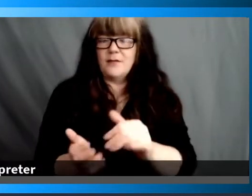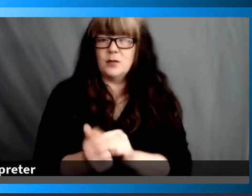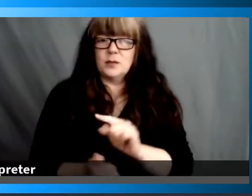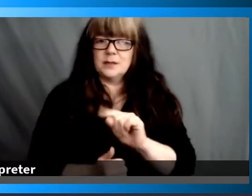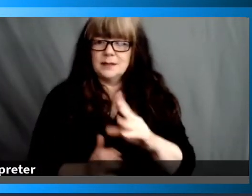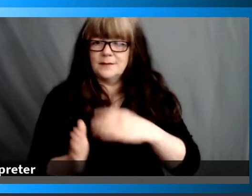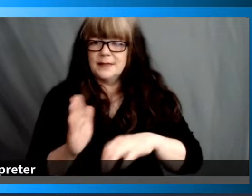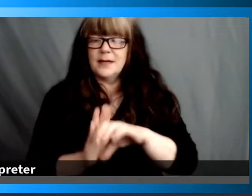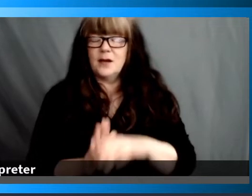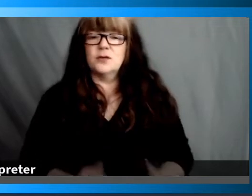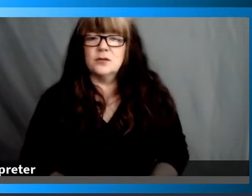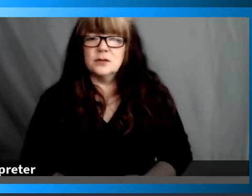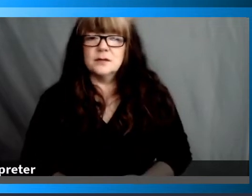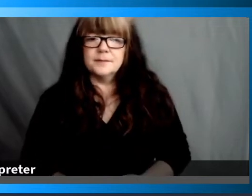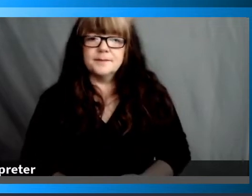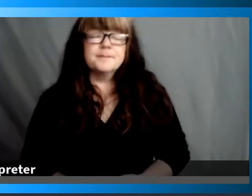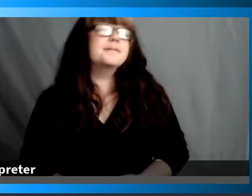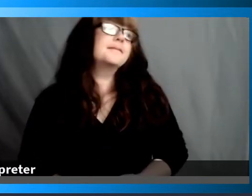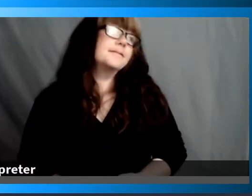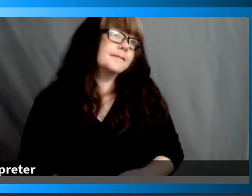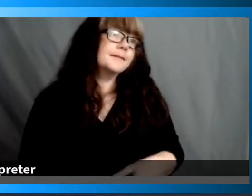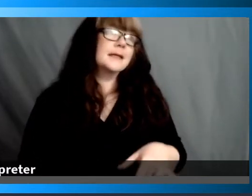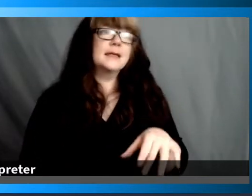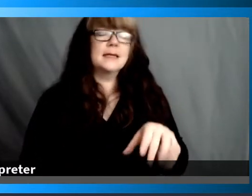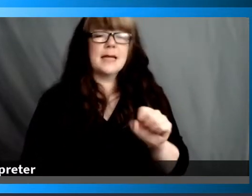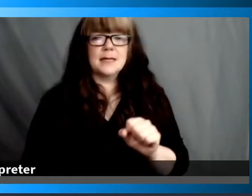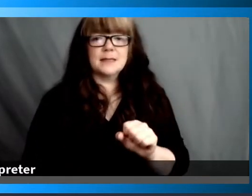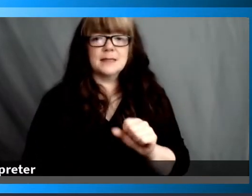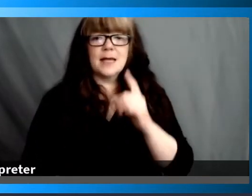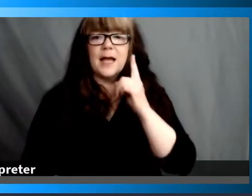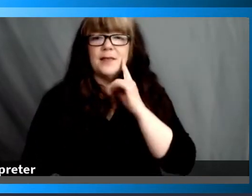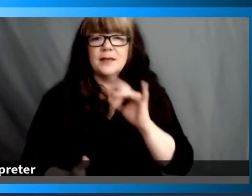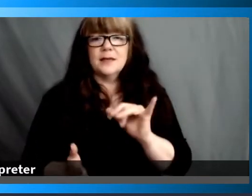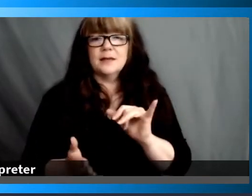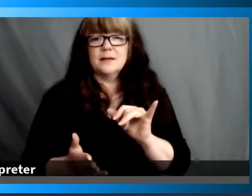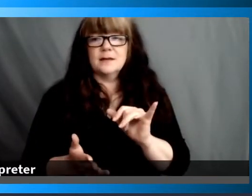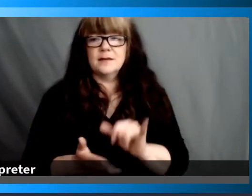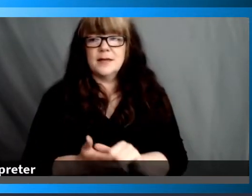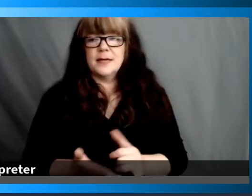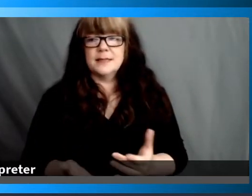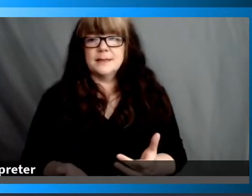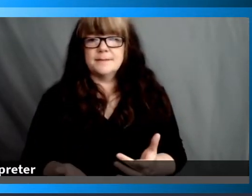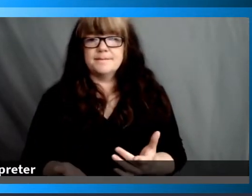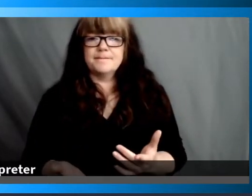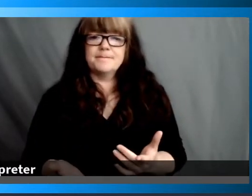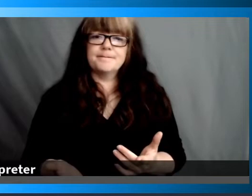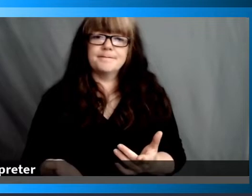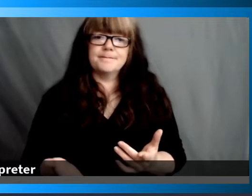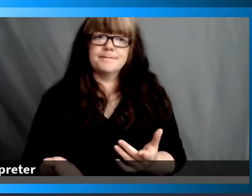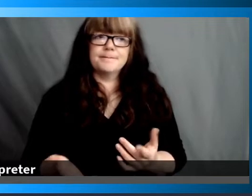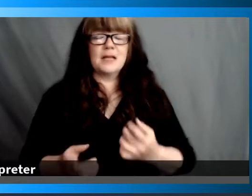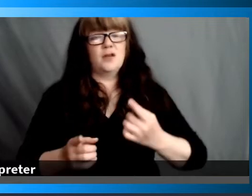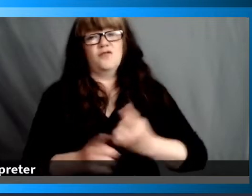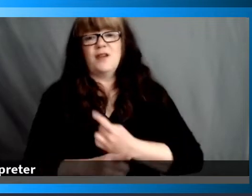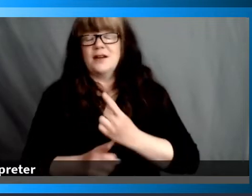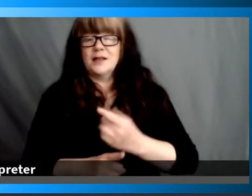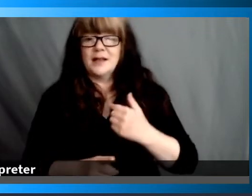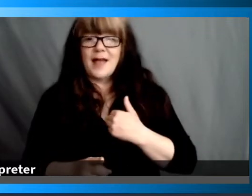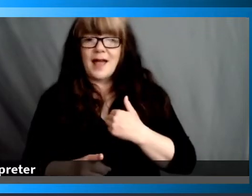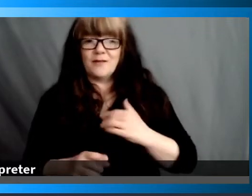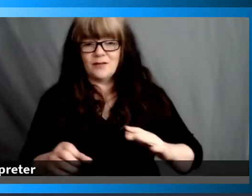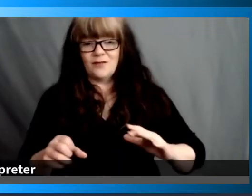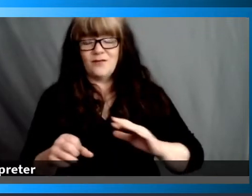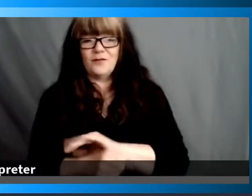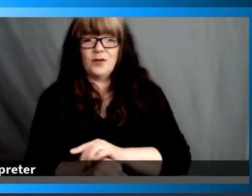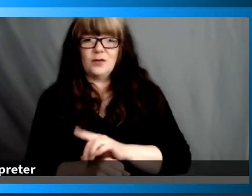Yes, I think that it's not as dimensional on a regular basis. When I'm